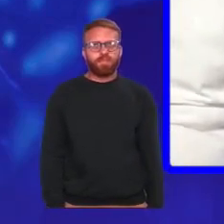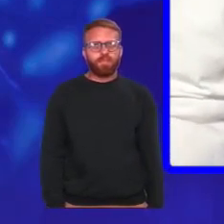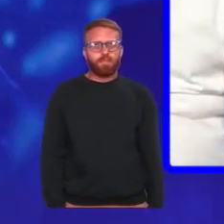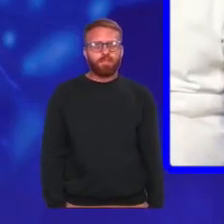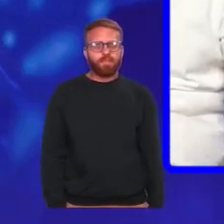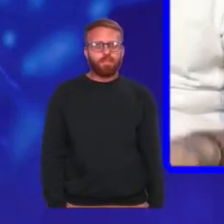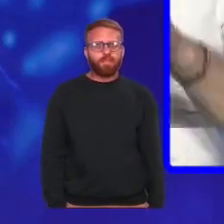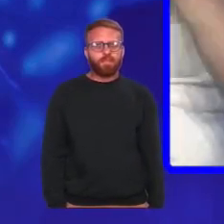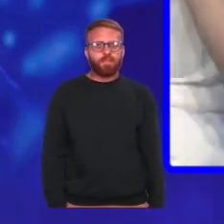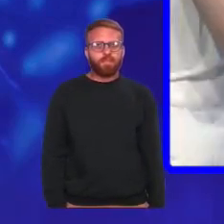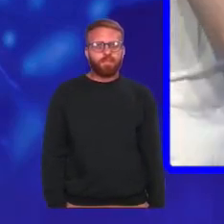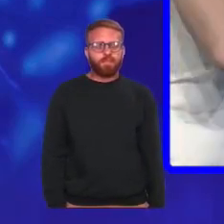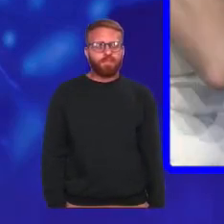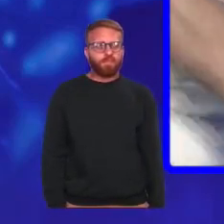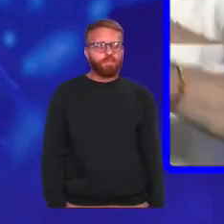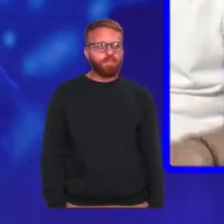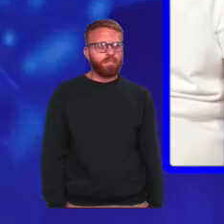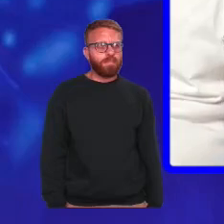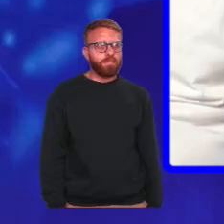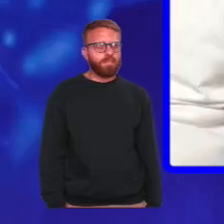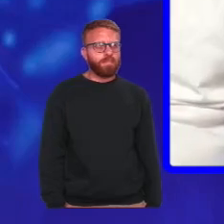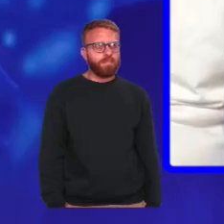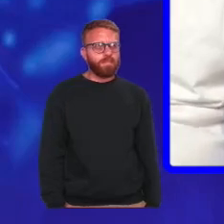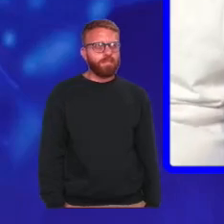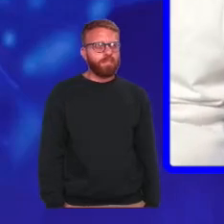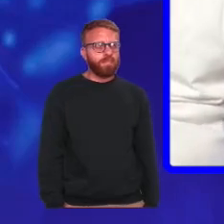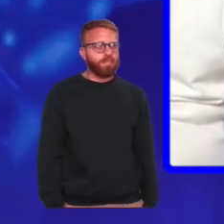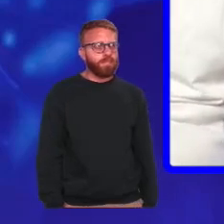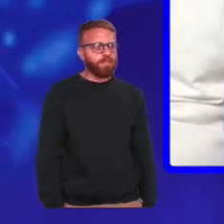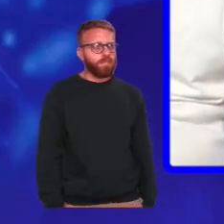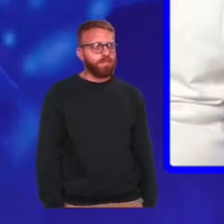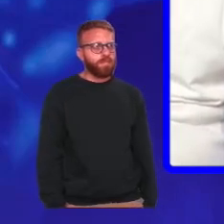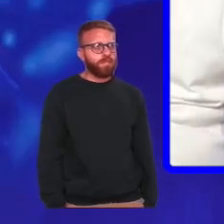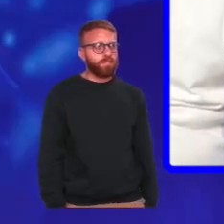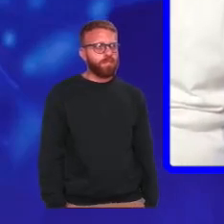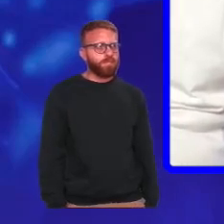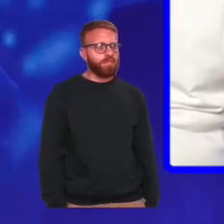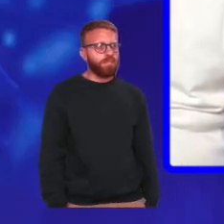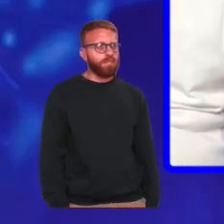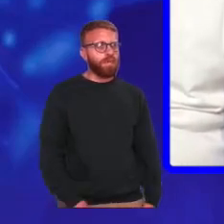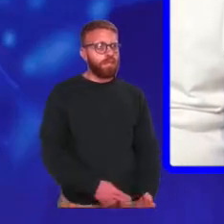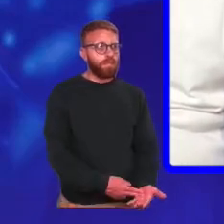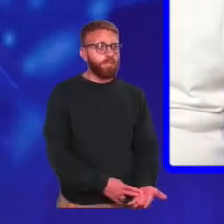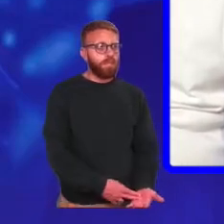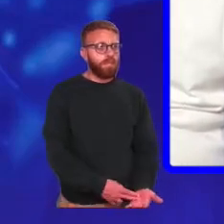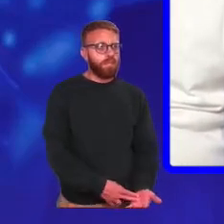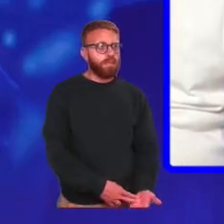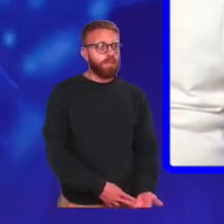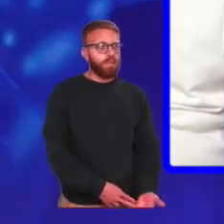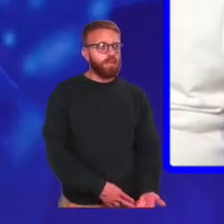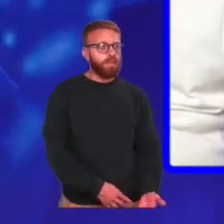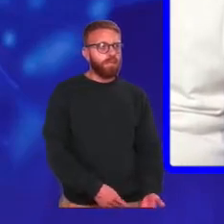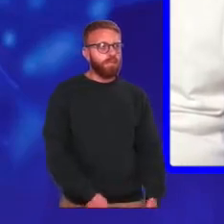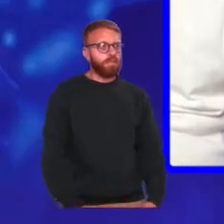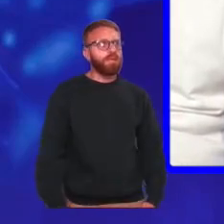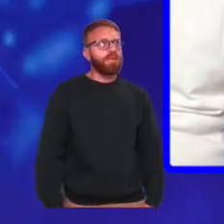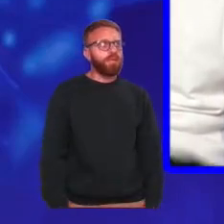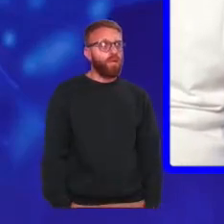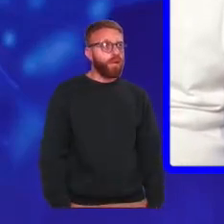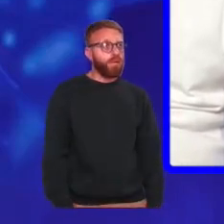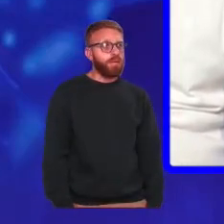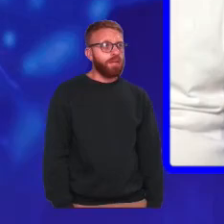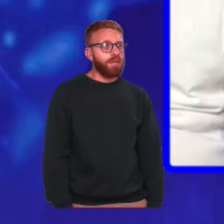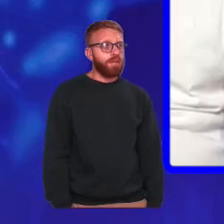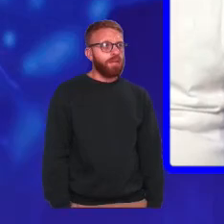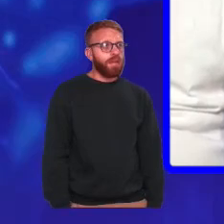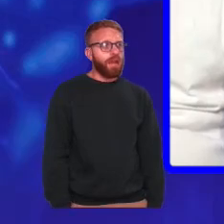very special because one of the biggest companies in the world to develop video games is actually Sony